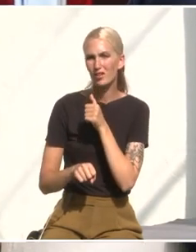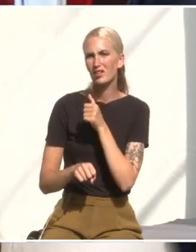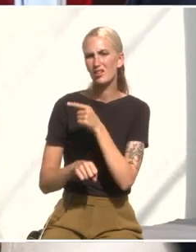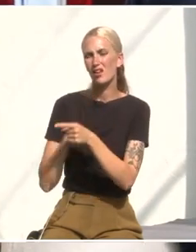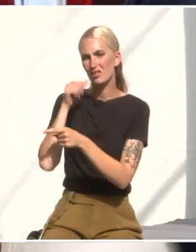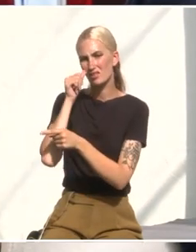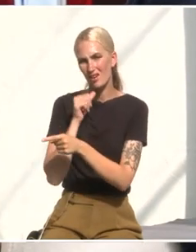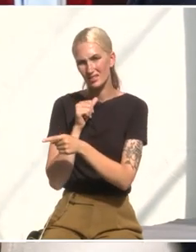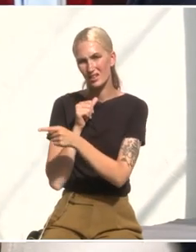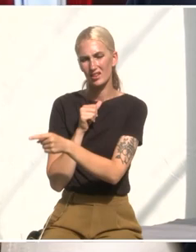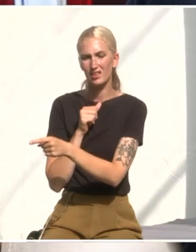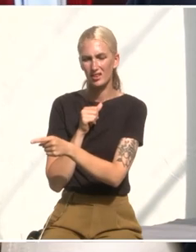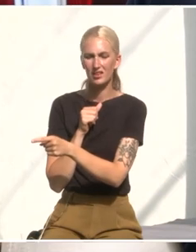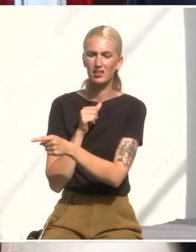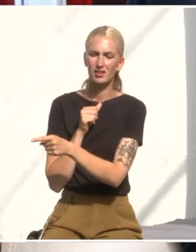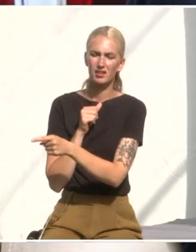are